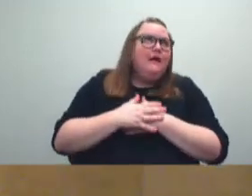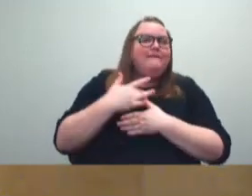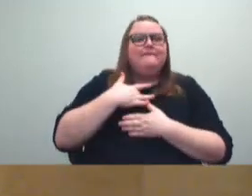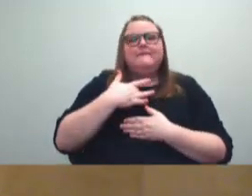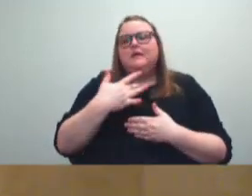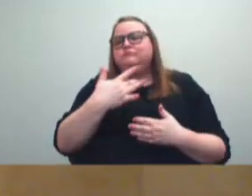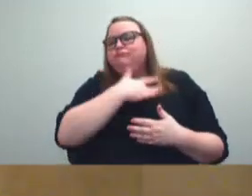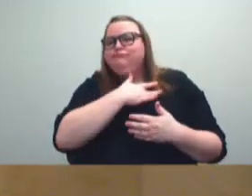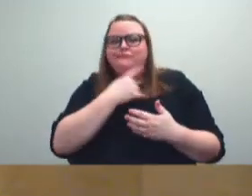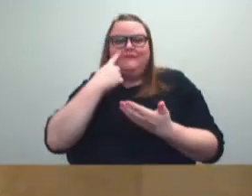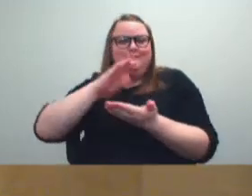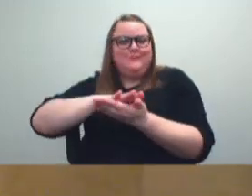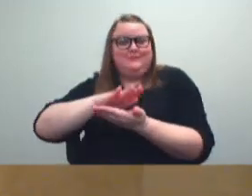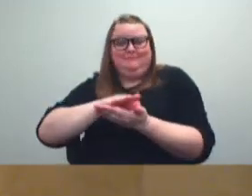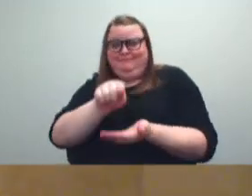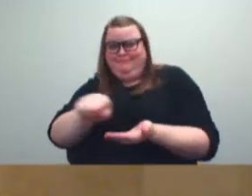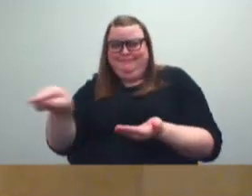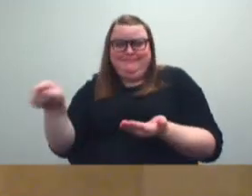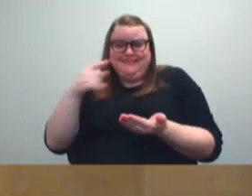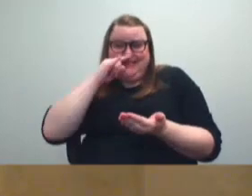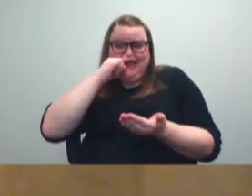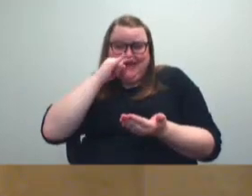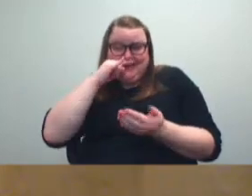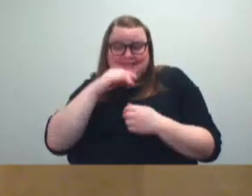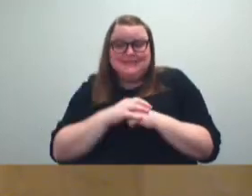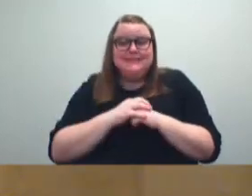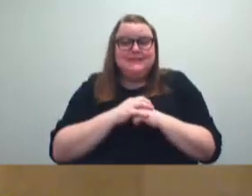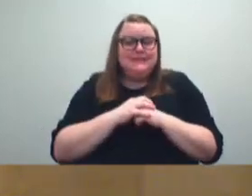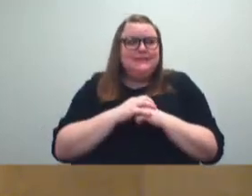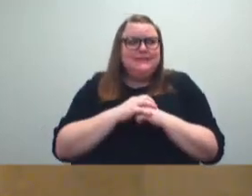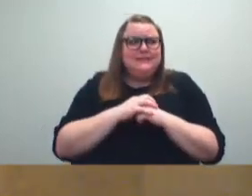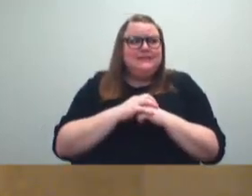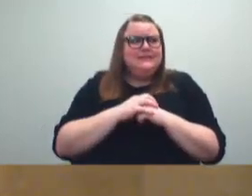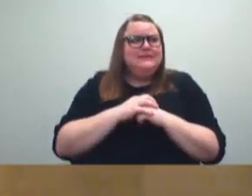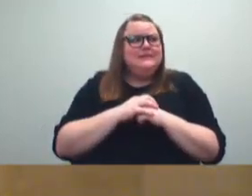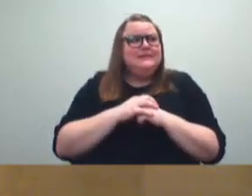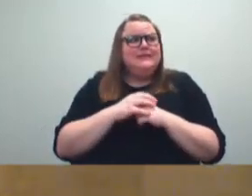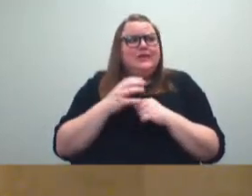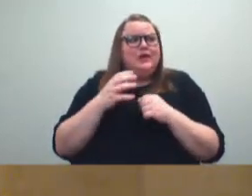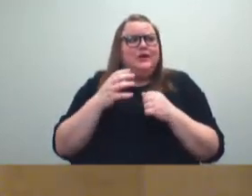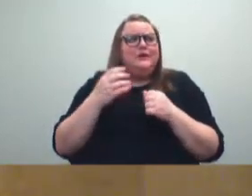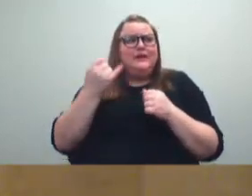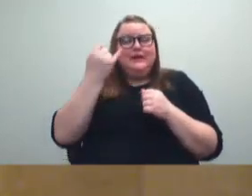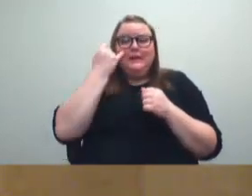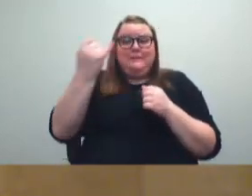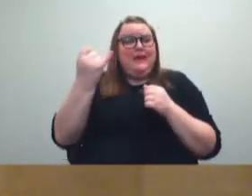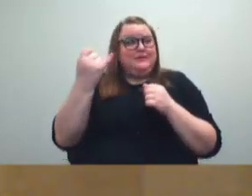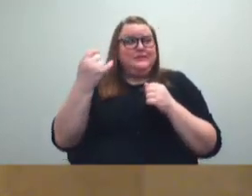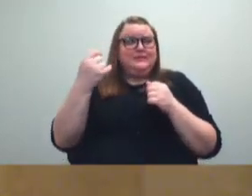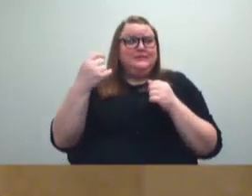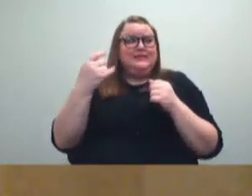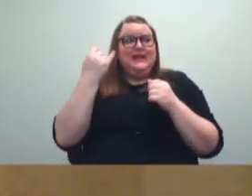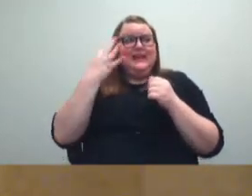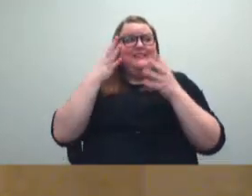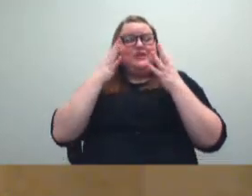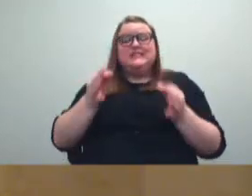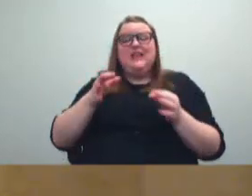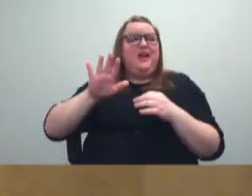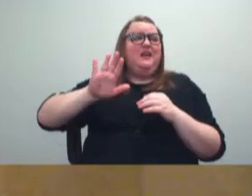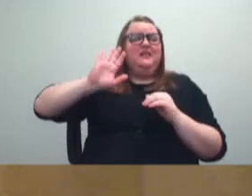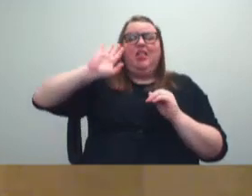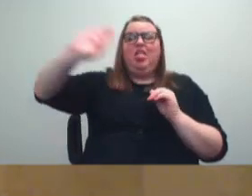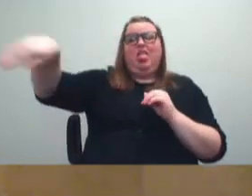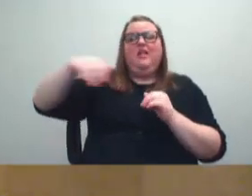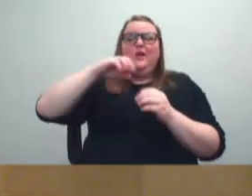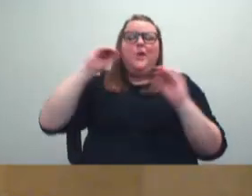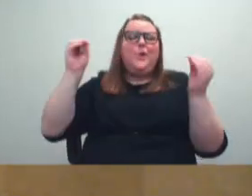school, if you gave me an excuse to not be in school and play video games, it would have happened every day. I'm just telling you right now, and I found ways to